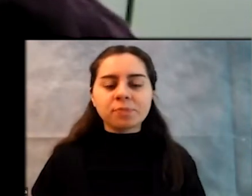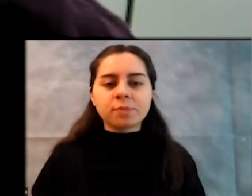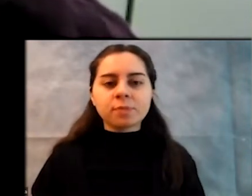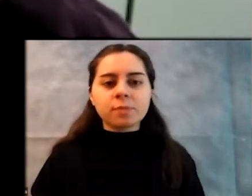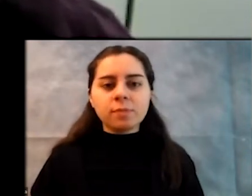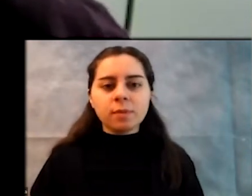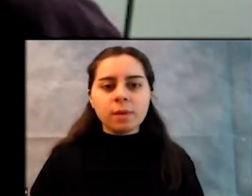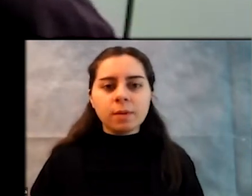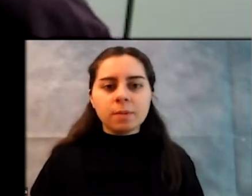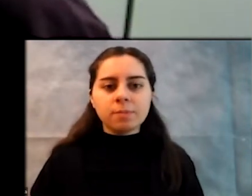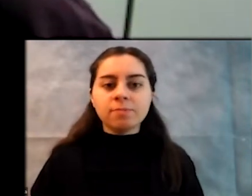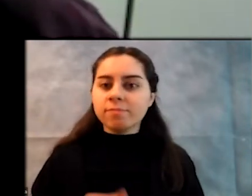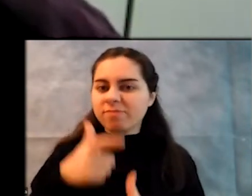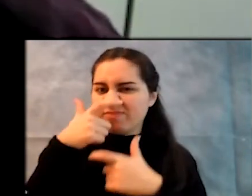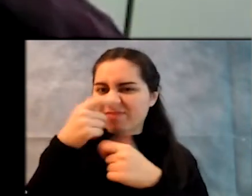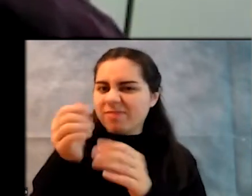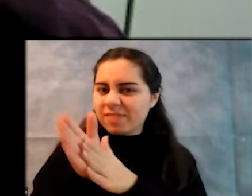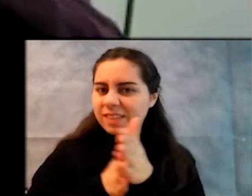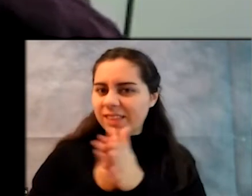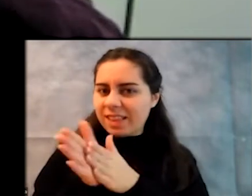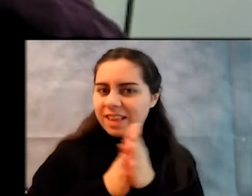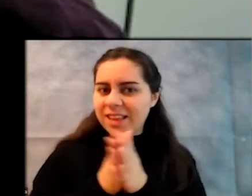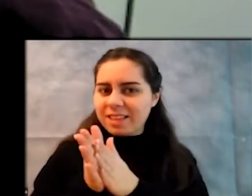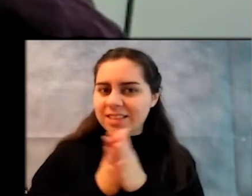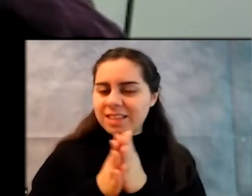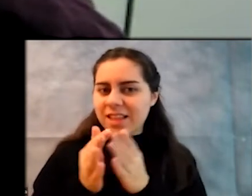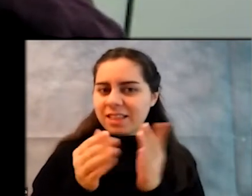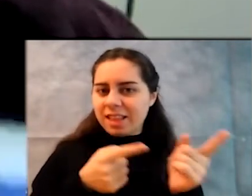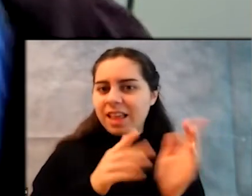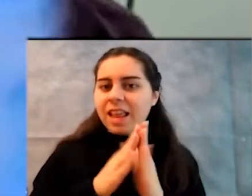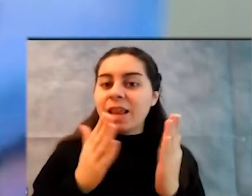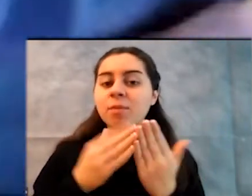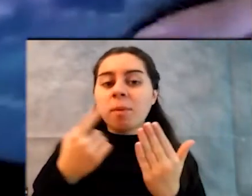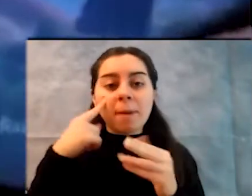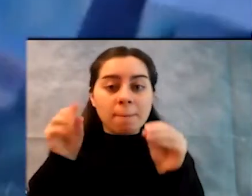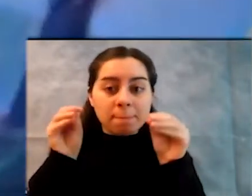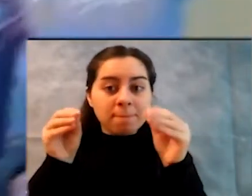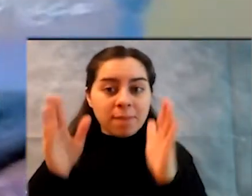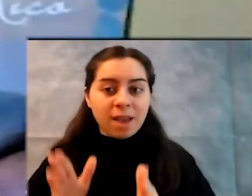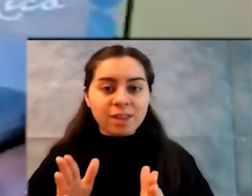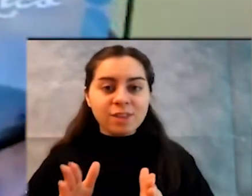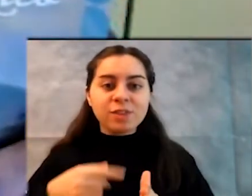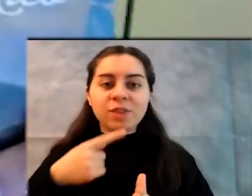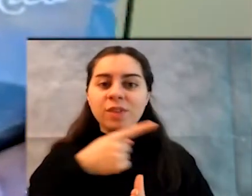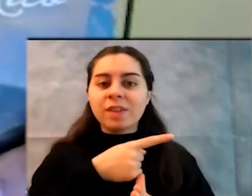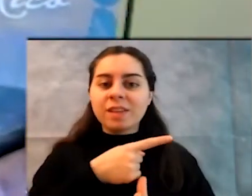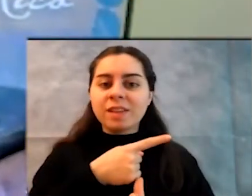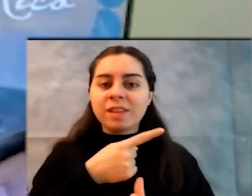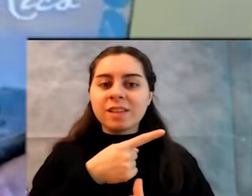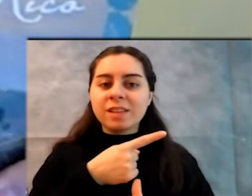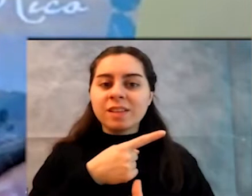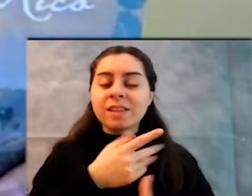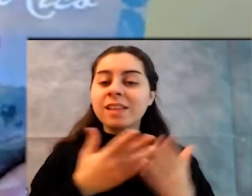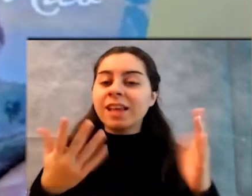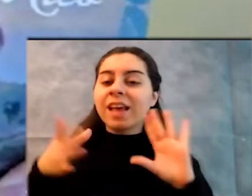Here's one that is interesting for you educators out there. And this is Folk